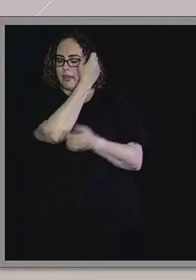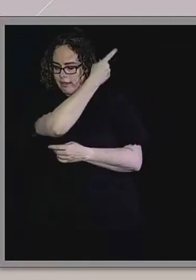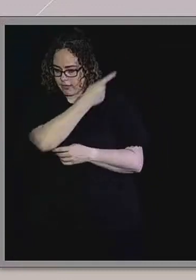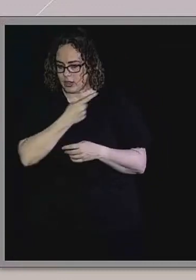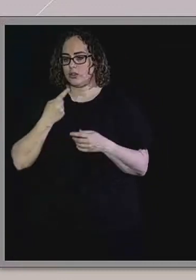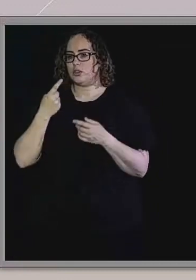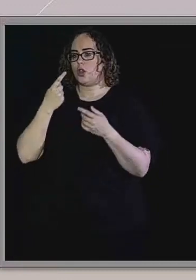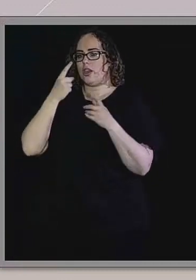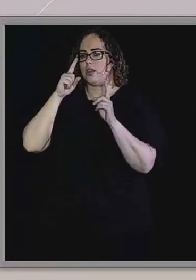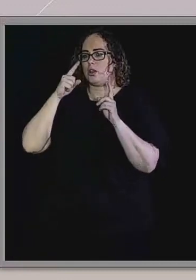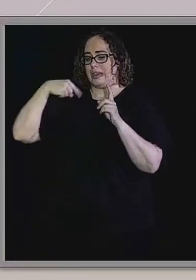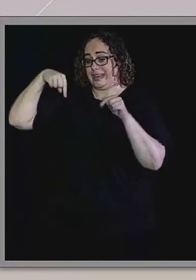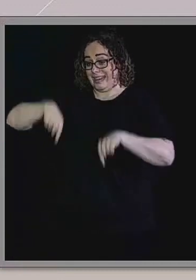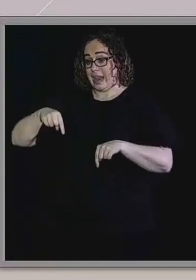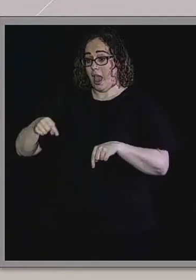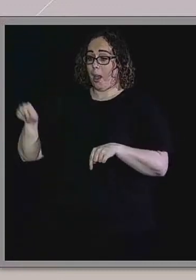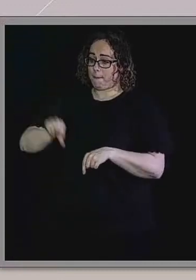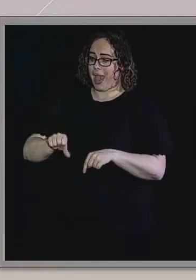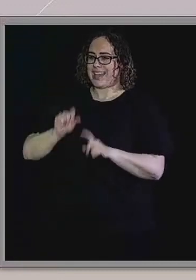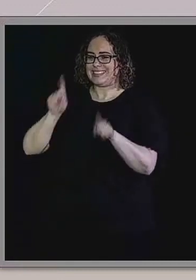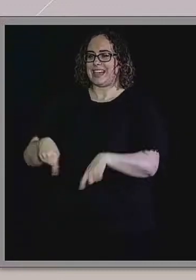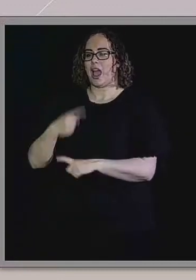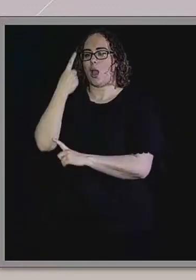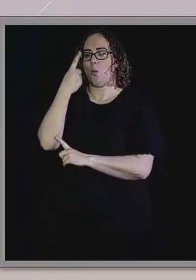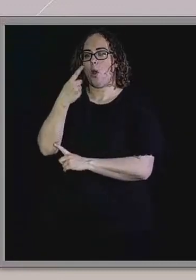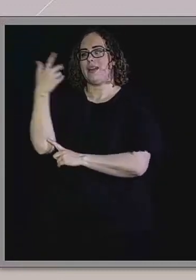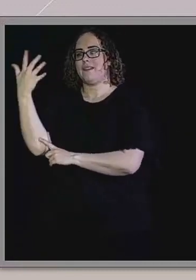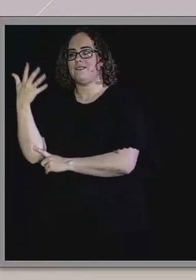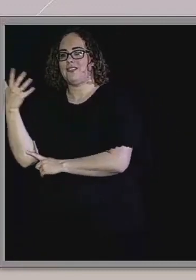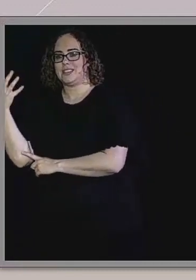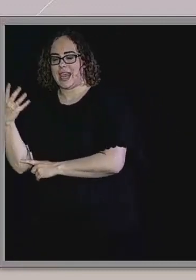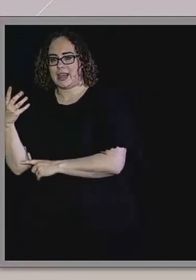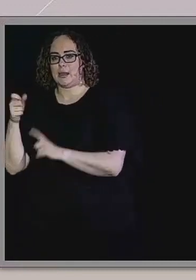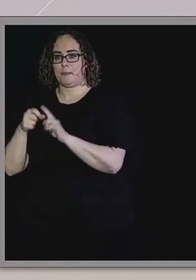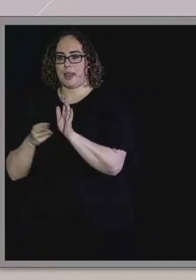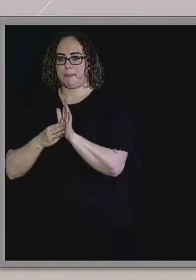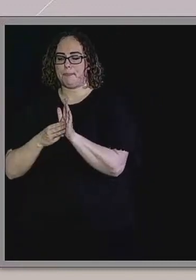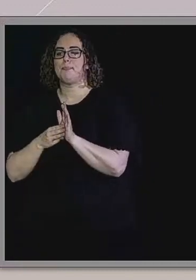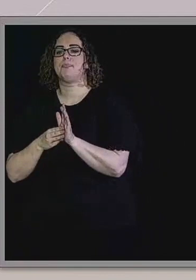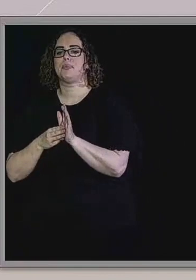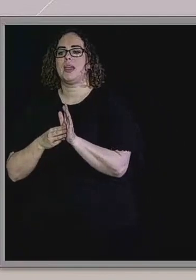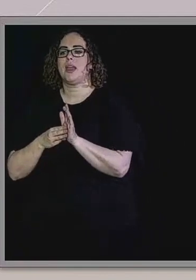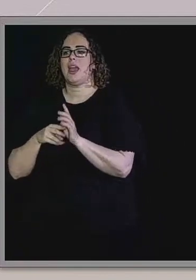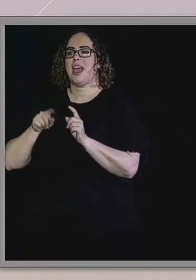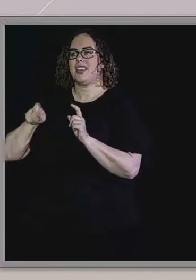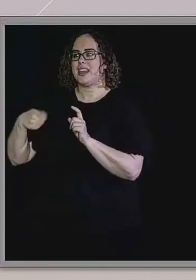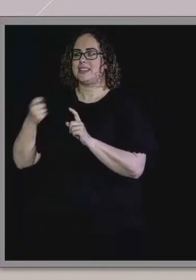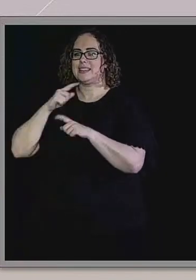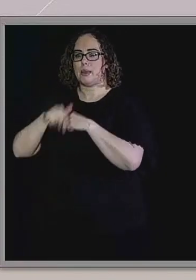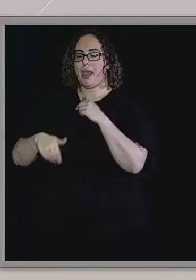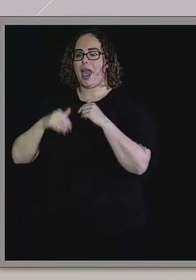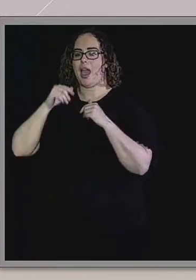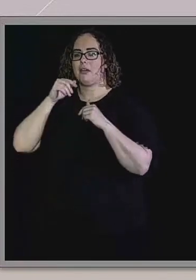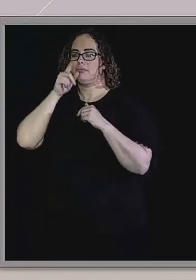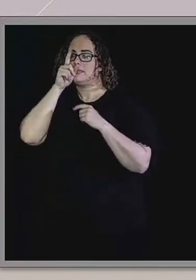1:15, it is Sustainable Revolution is Looking Good.